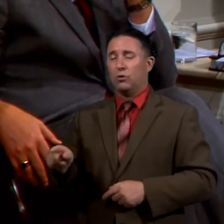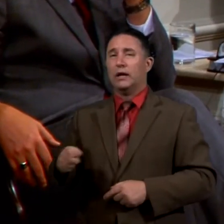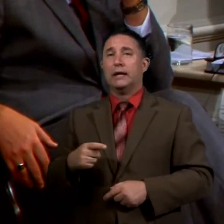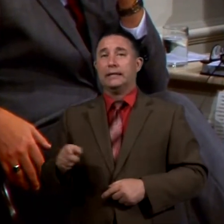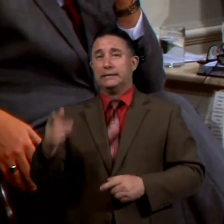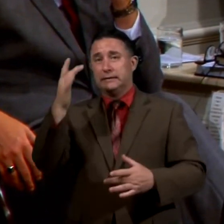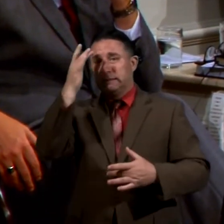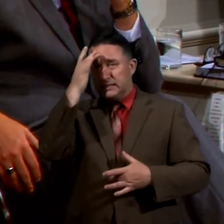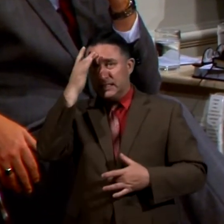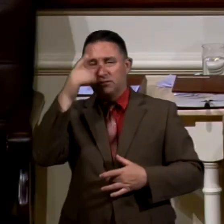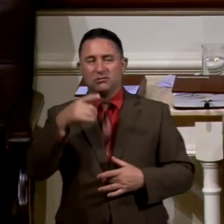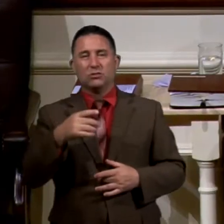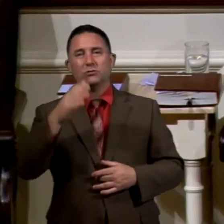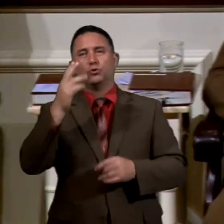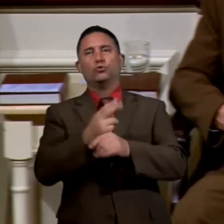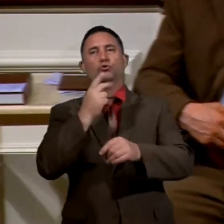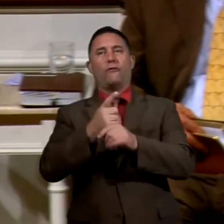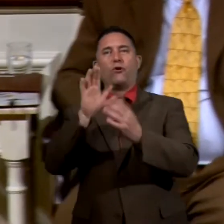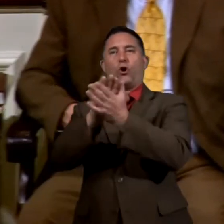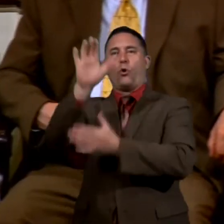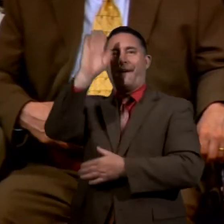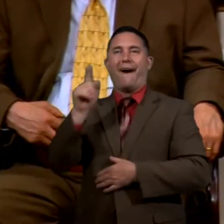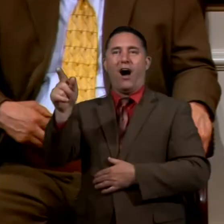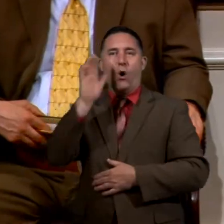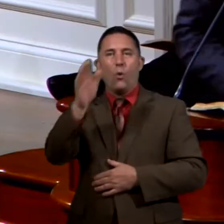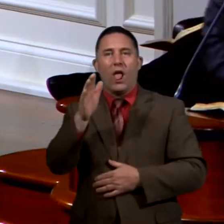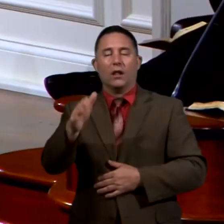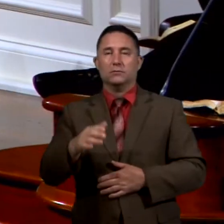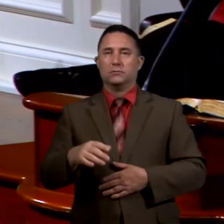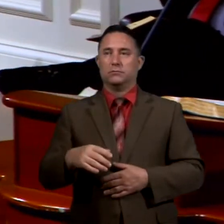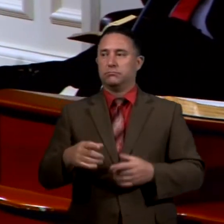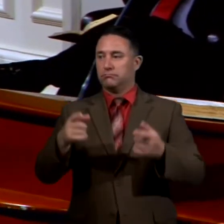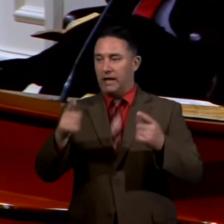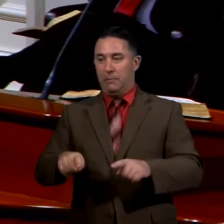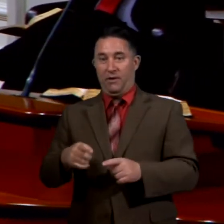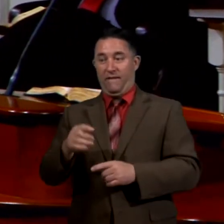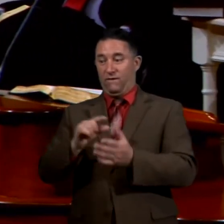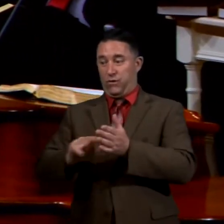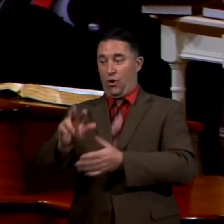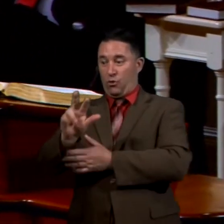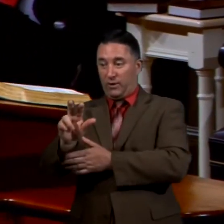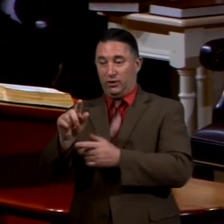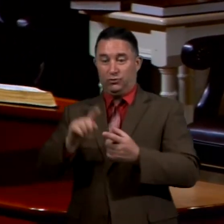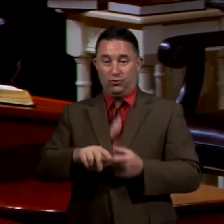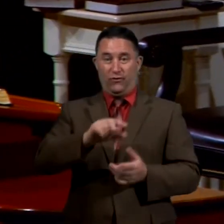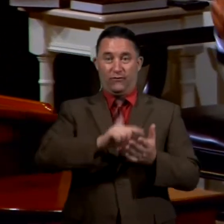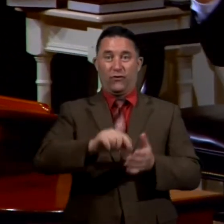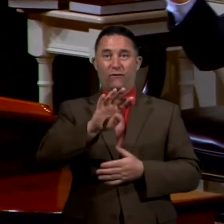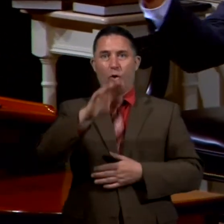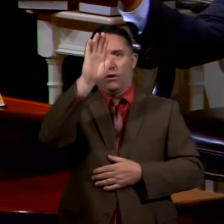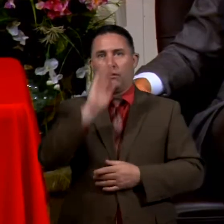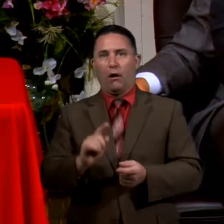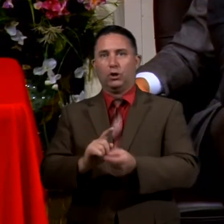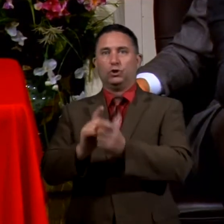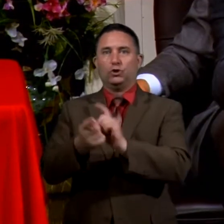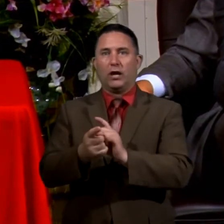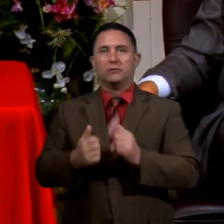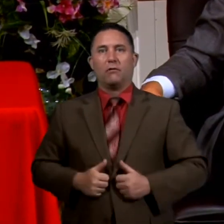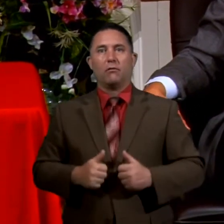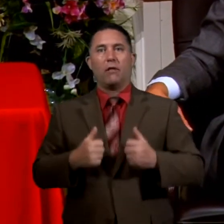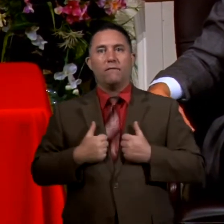"This sickness is going to be used for the glory of God." And just like that, from verse number 3 to verse number 4, God altered their